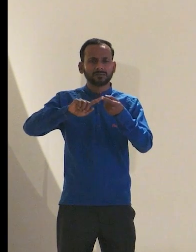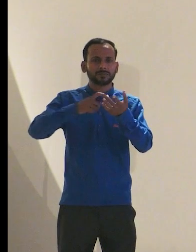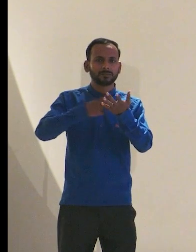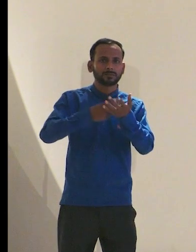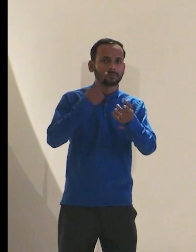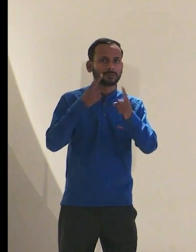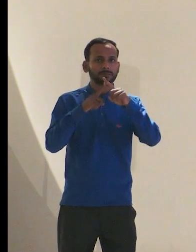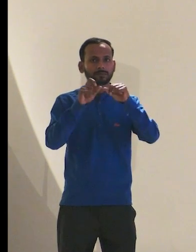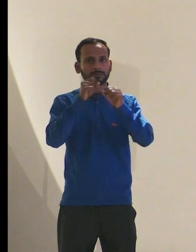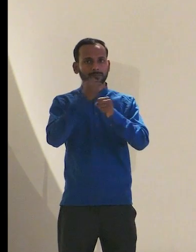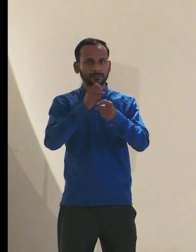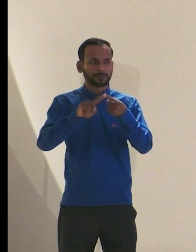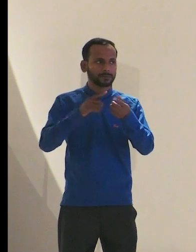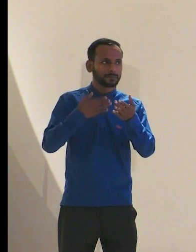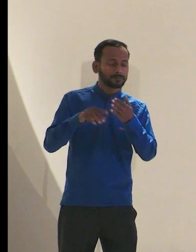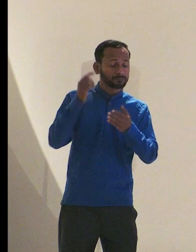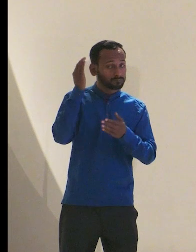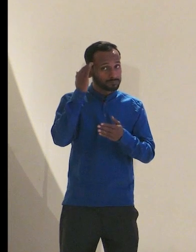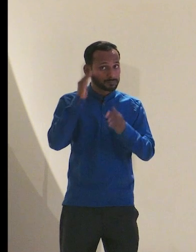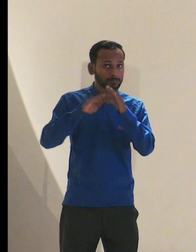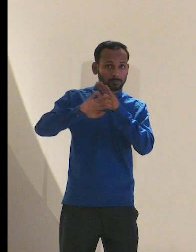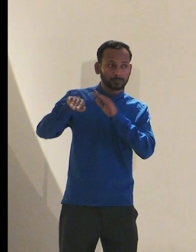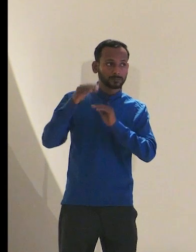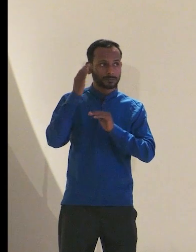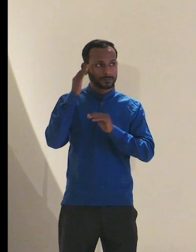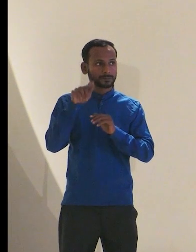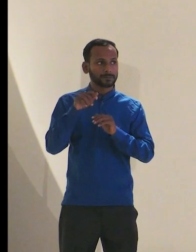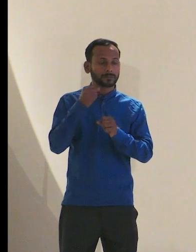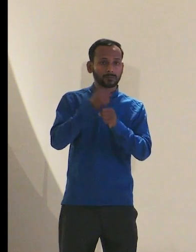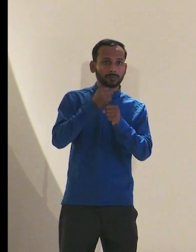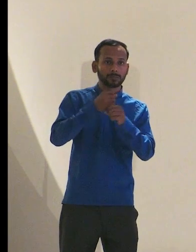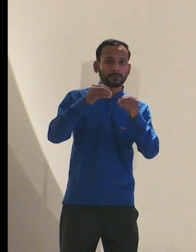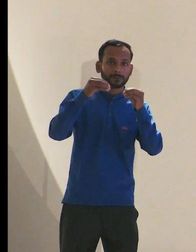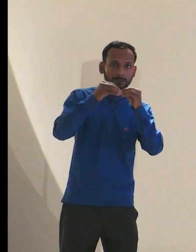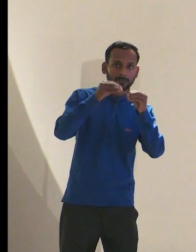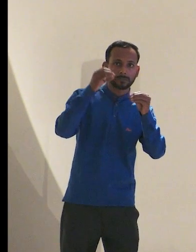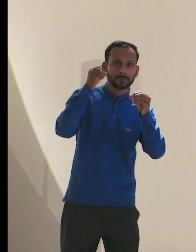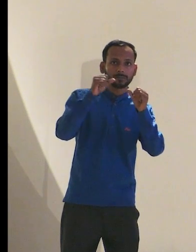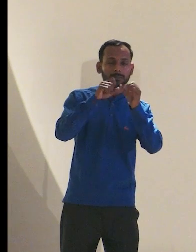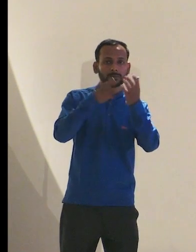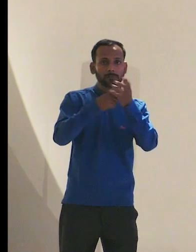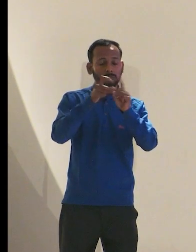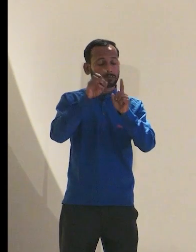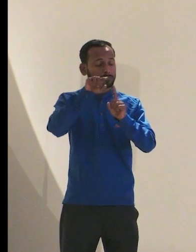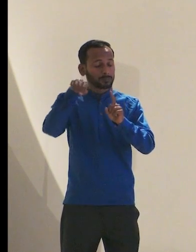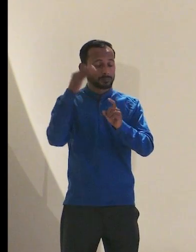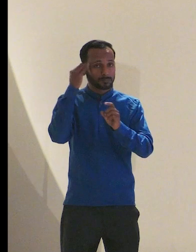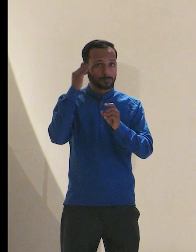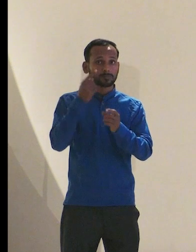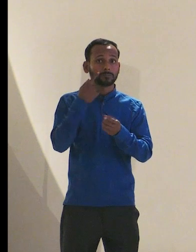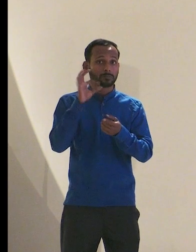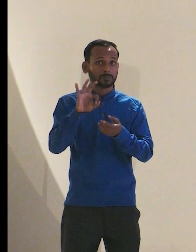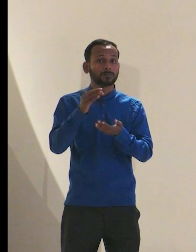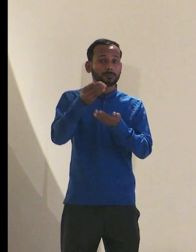that was why the Board of Trustees, everything was possible, but that was the Archaeological Survey of India's view, and then the Board of